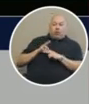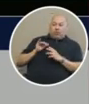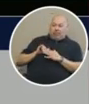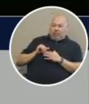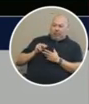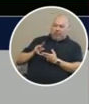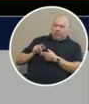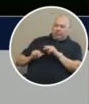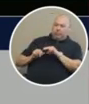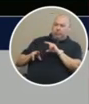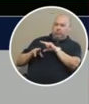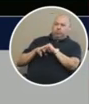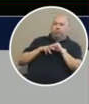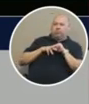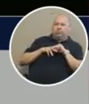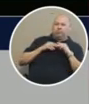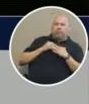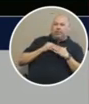critical emergency.